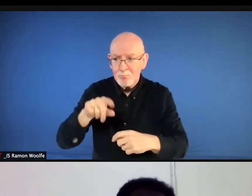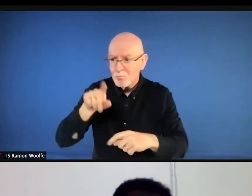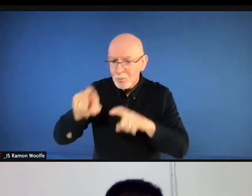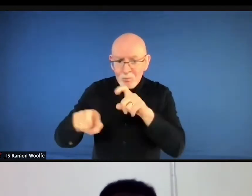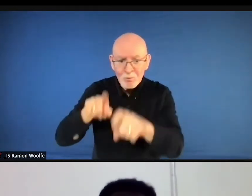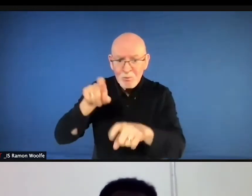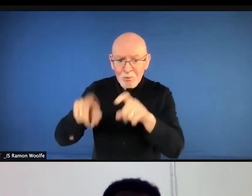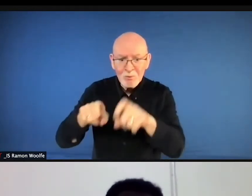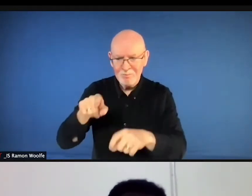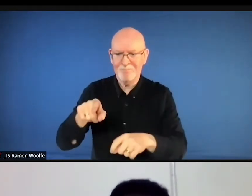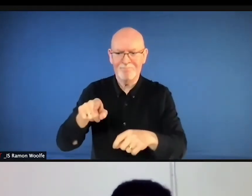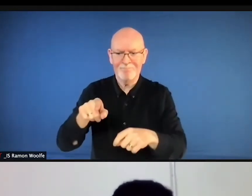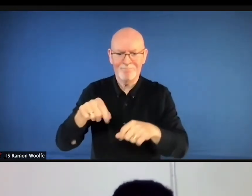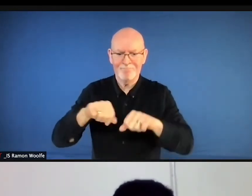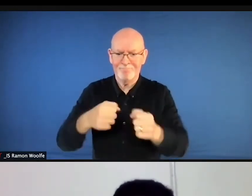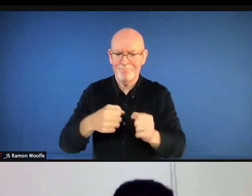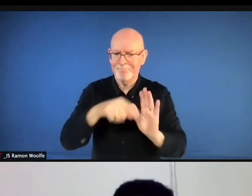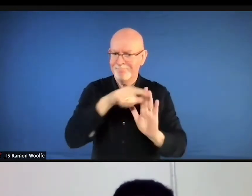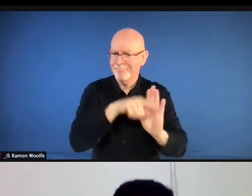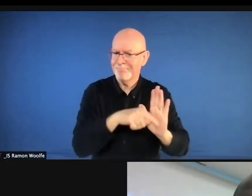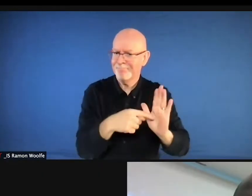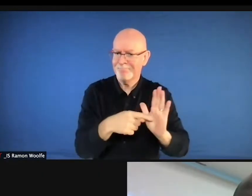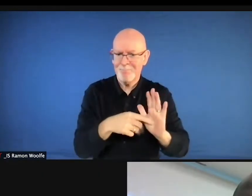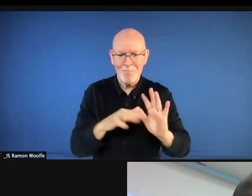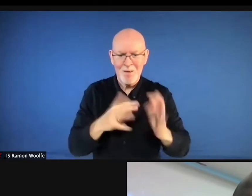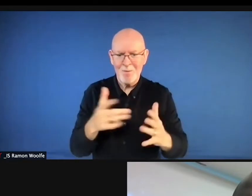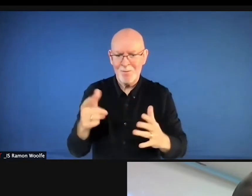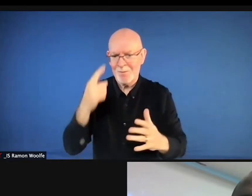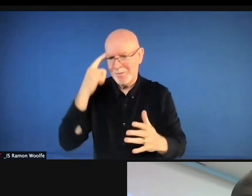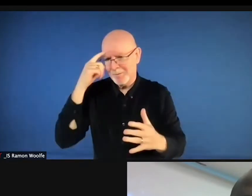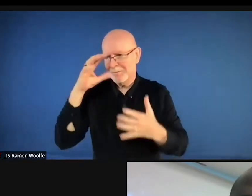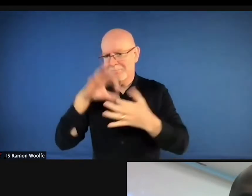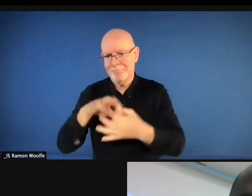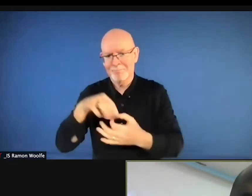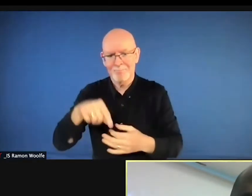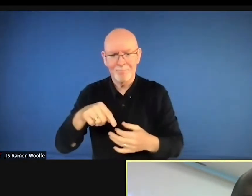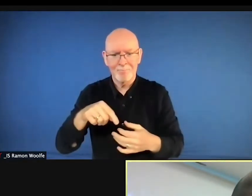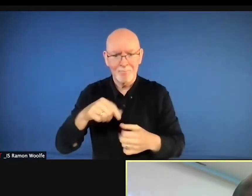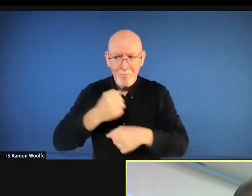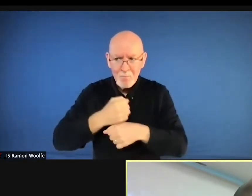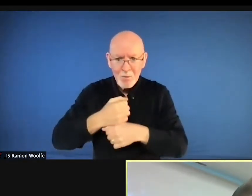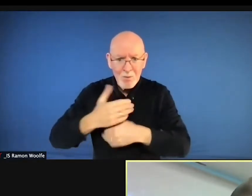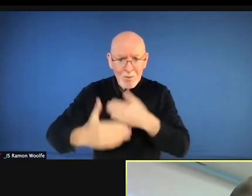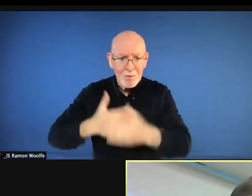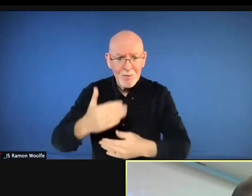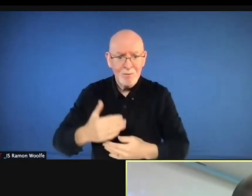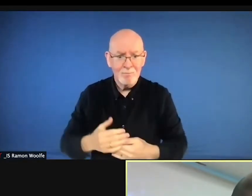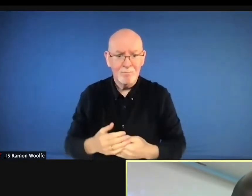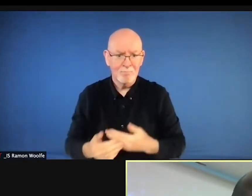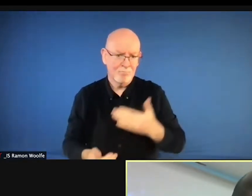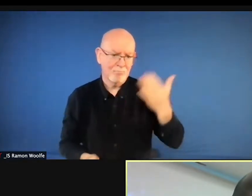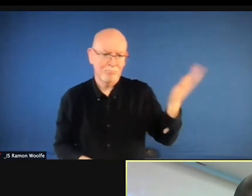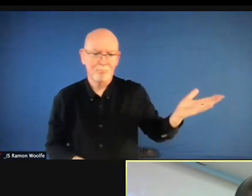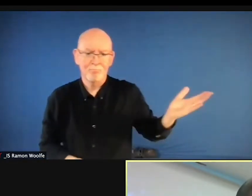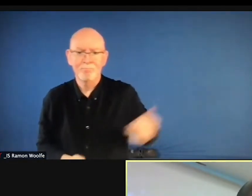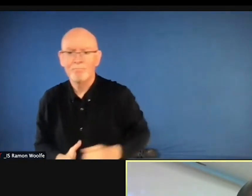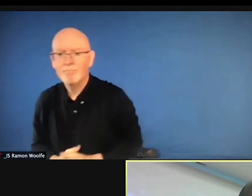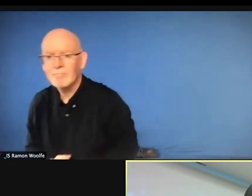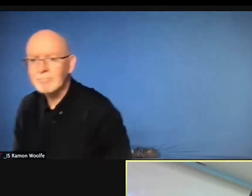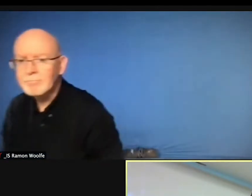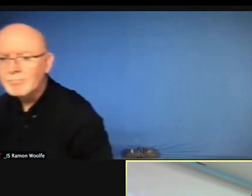design and carry out their research? You have the floor, Alfred. Okay, thank you for the